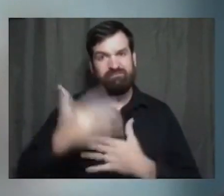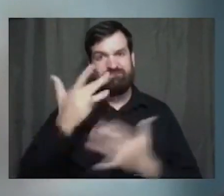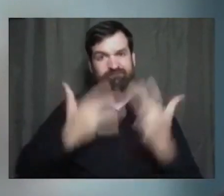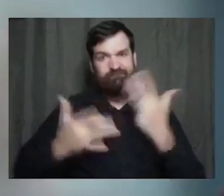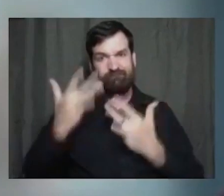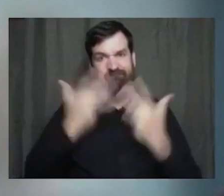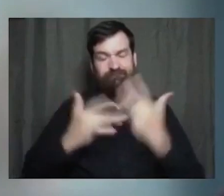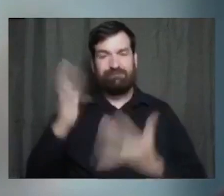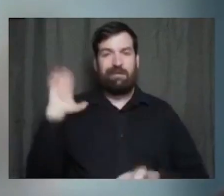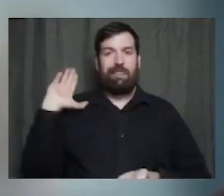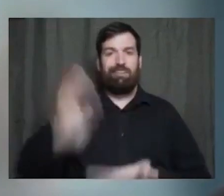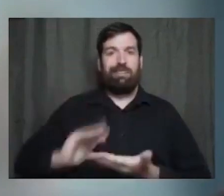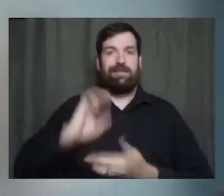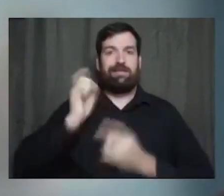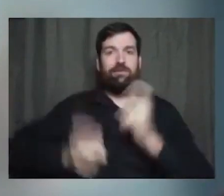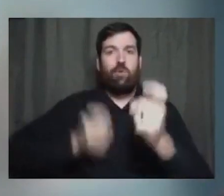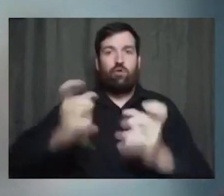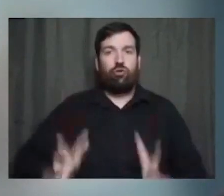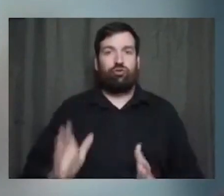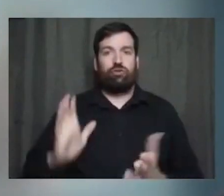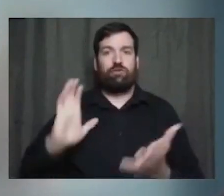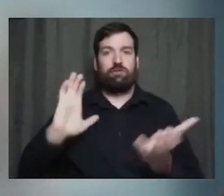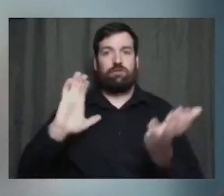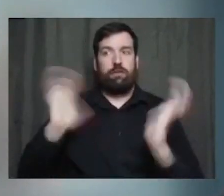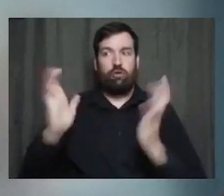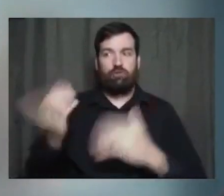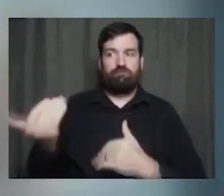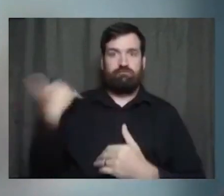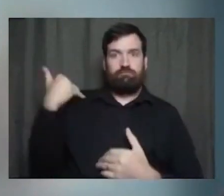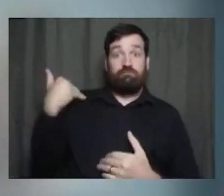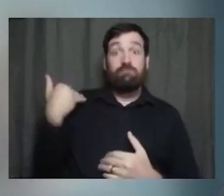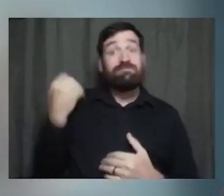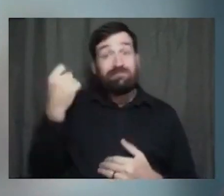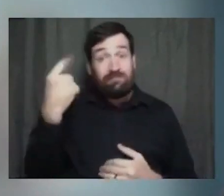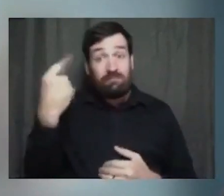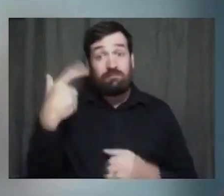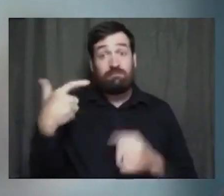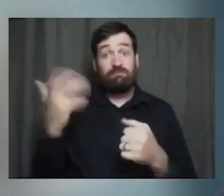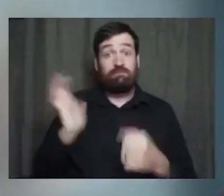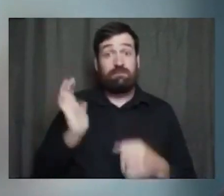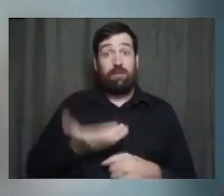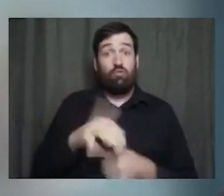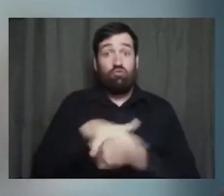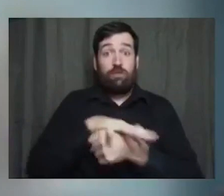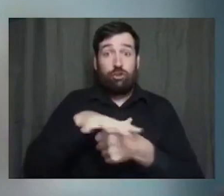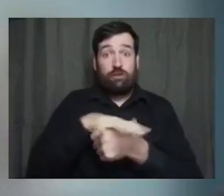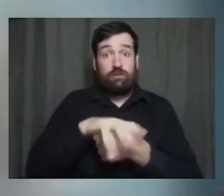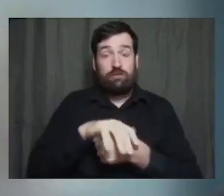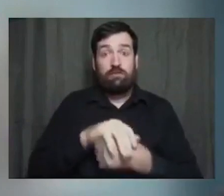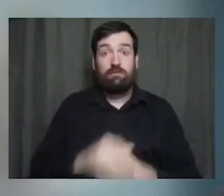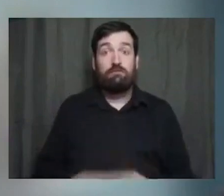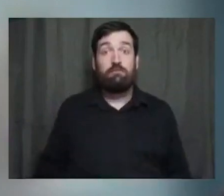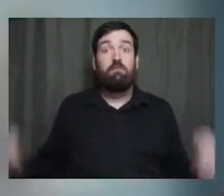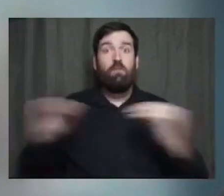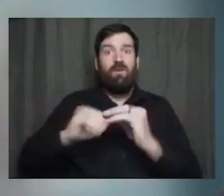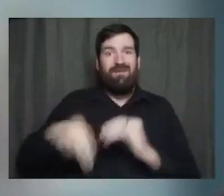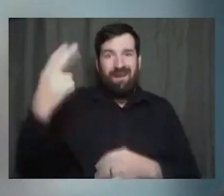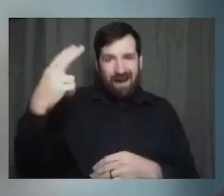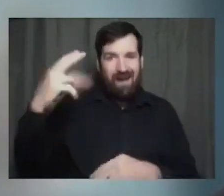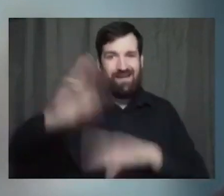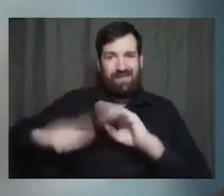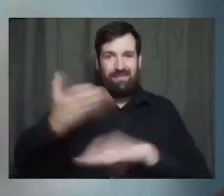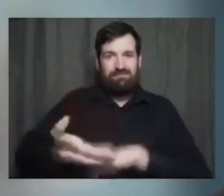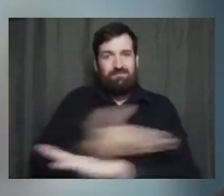that we were pre-pandemic. Actually, blood usage is up in our region. It's higher than it was pre-pandemic.